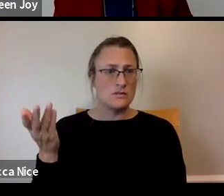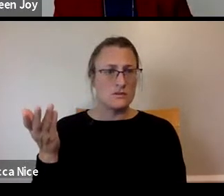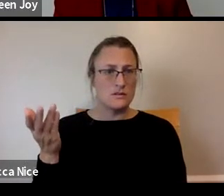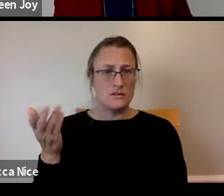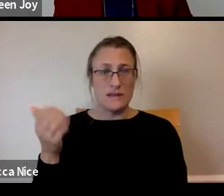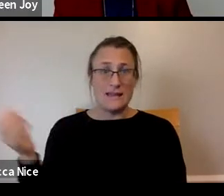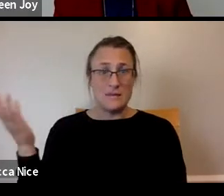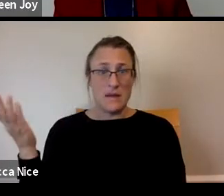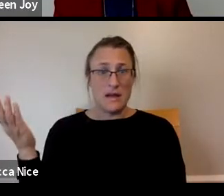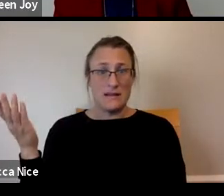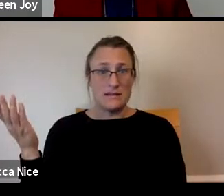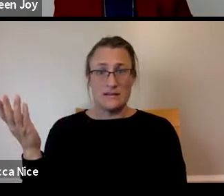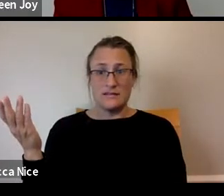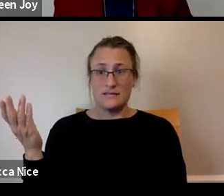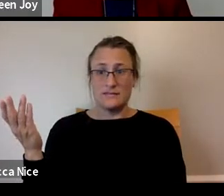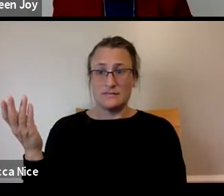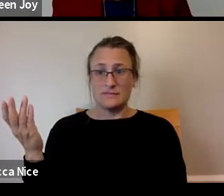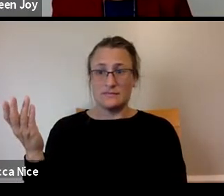Anybody?